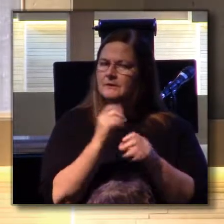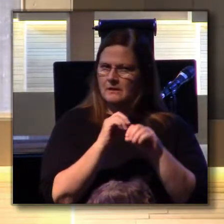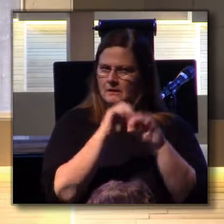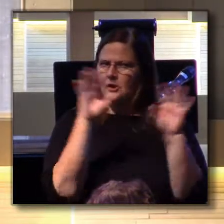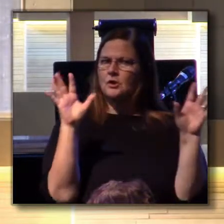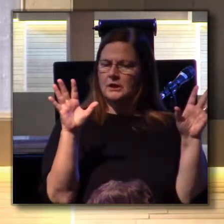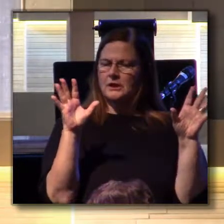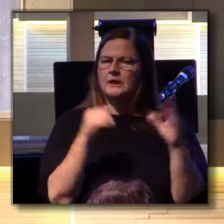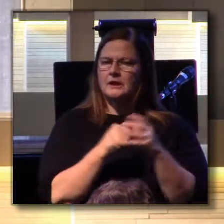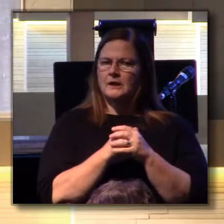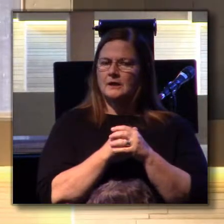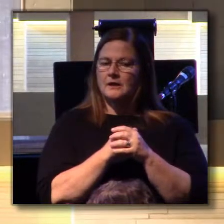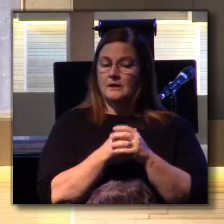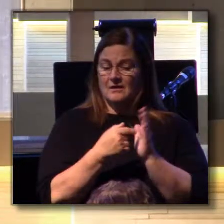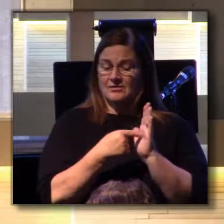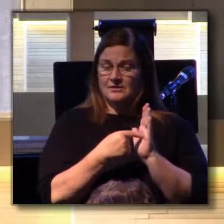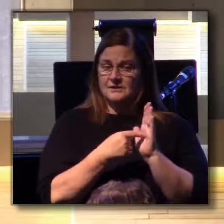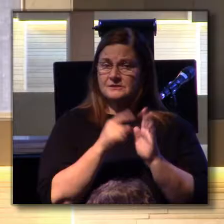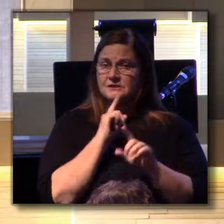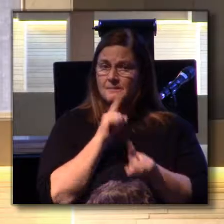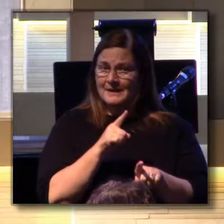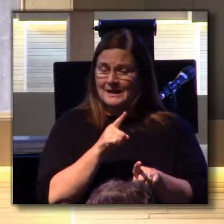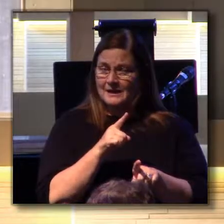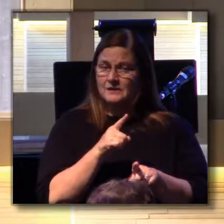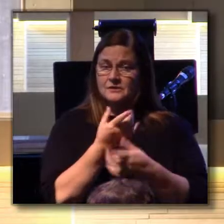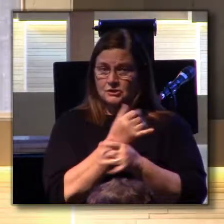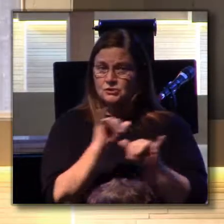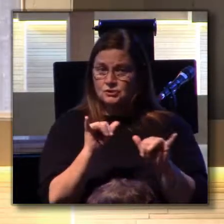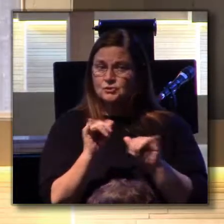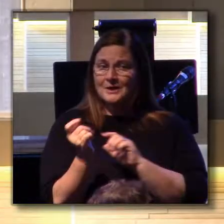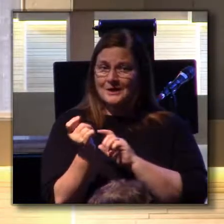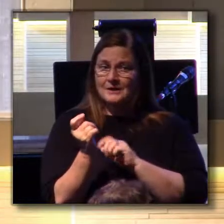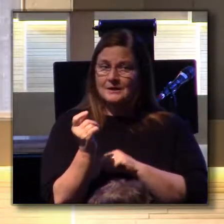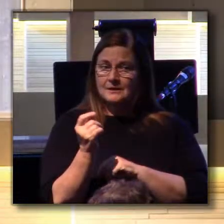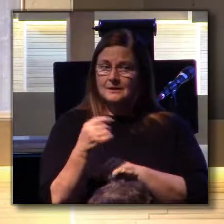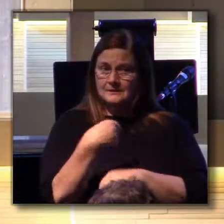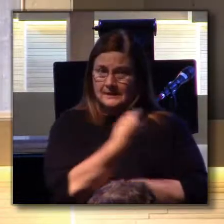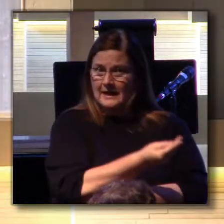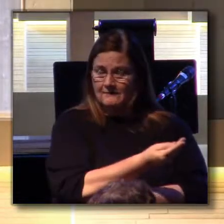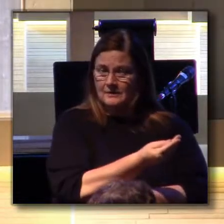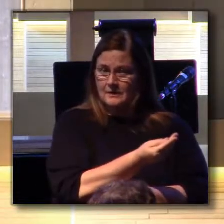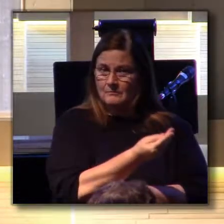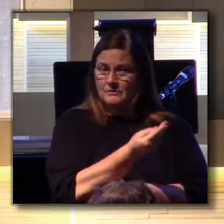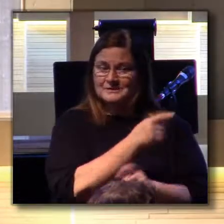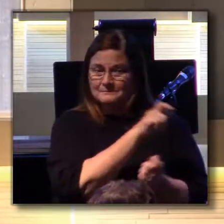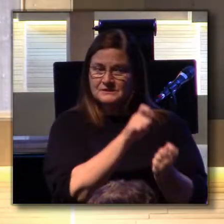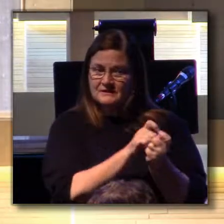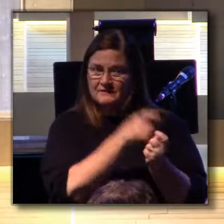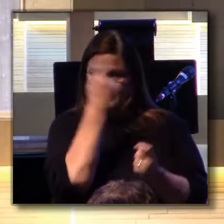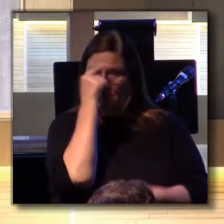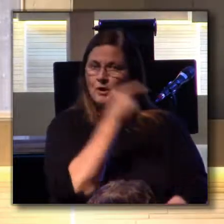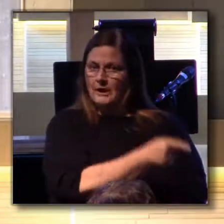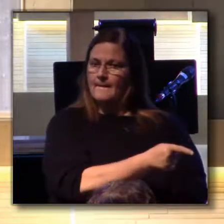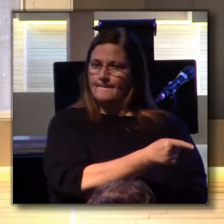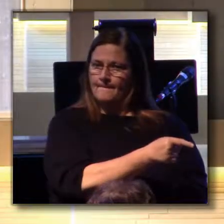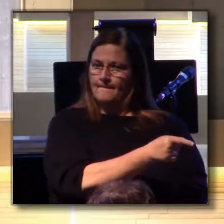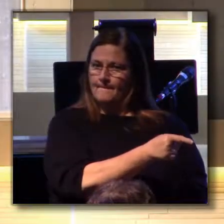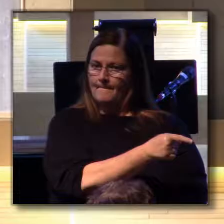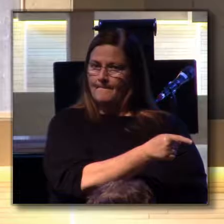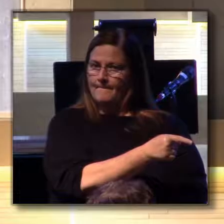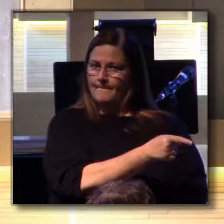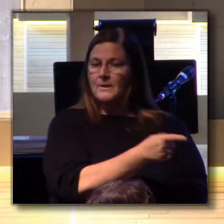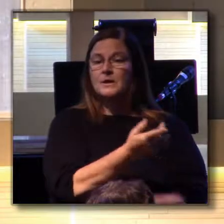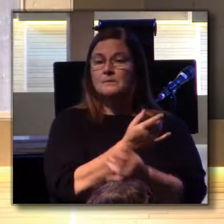This command that Yeshua gave to him was specifically for him because Yeshua